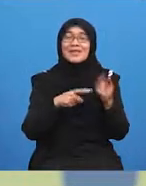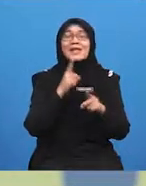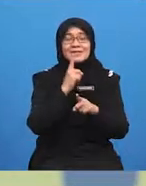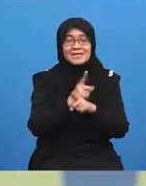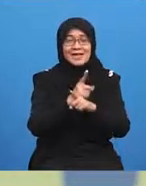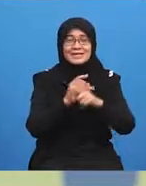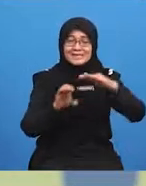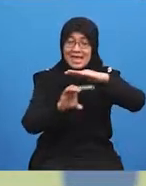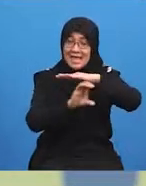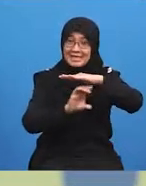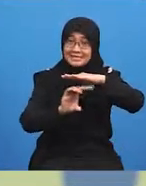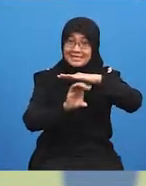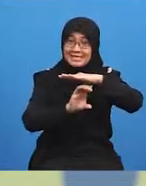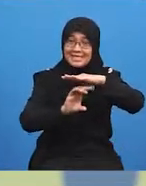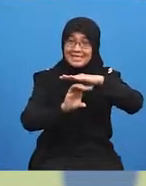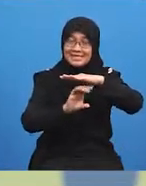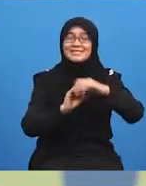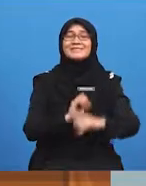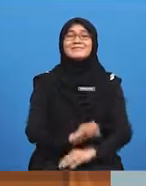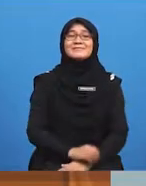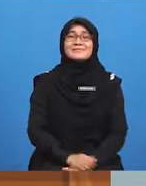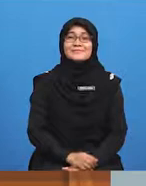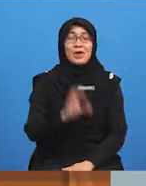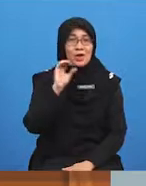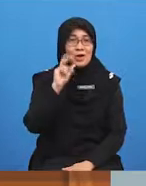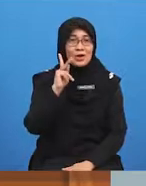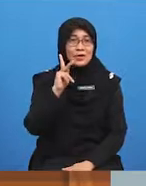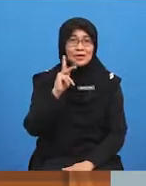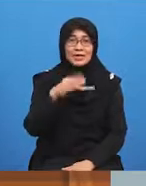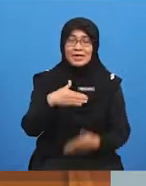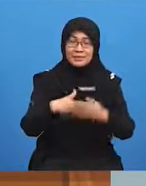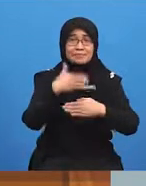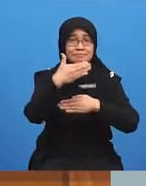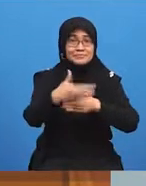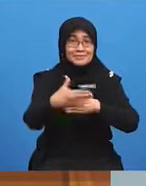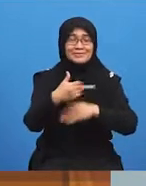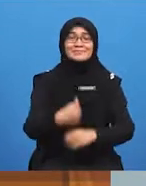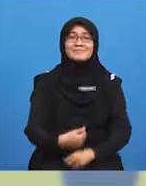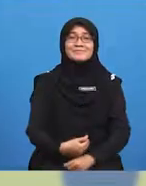Cellar. Great job, boys and girls. All right, let's move on to the next one.